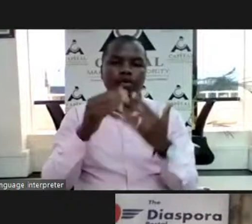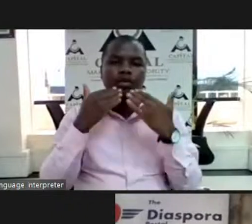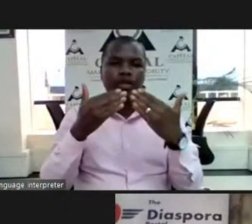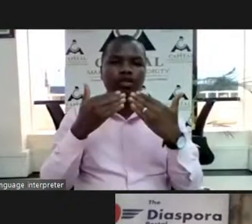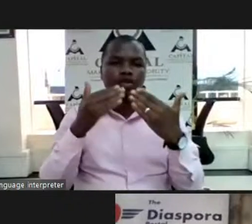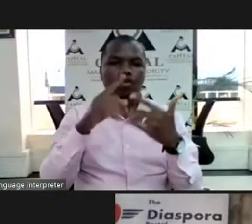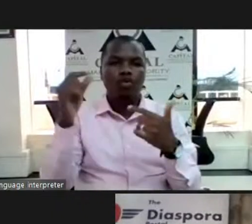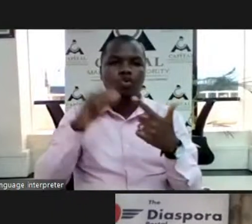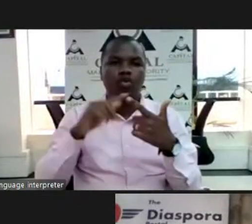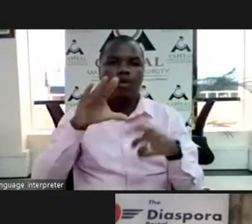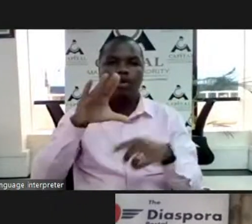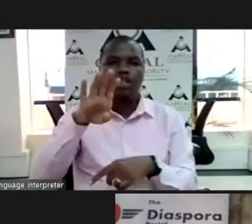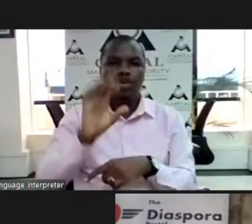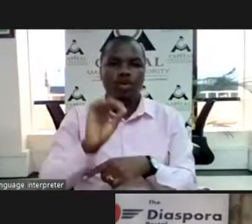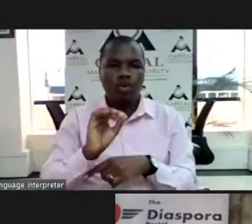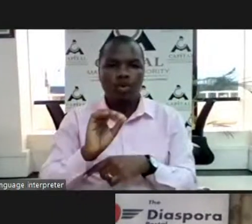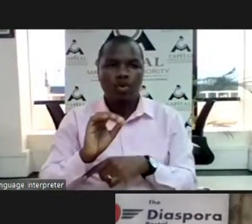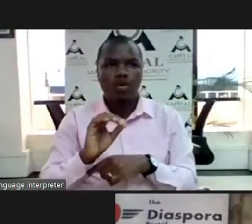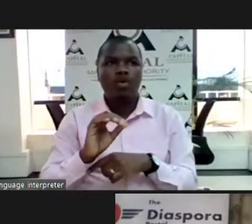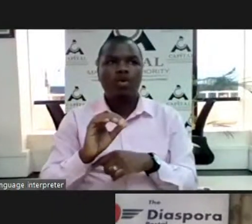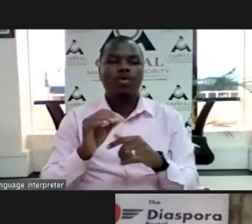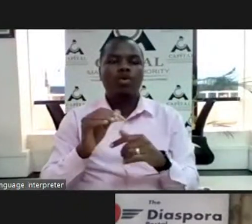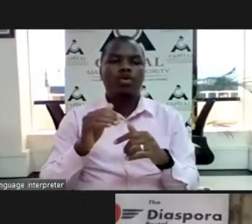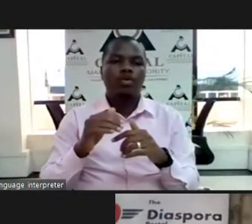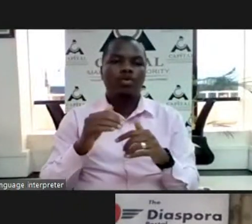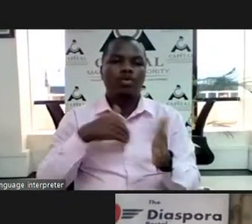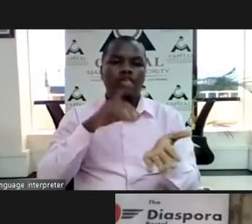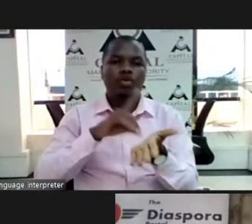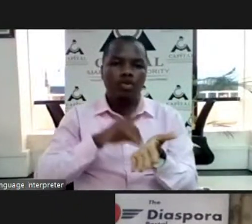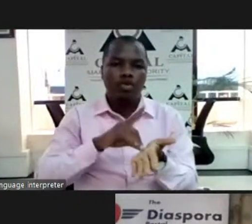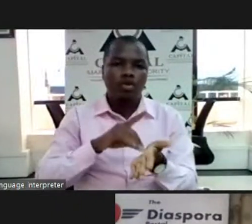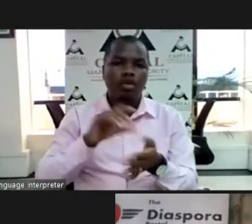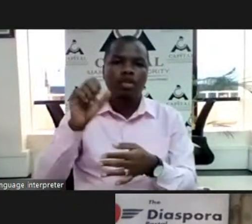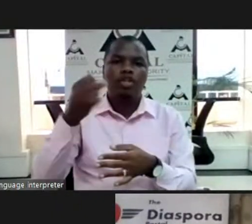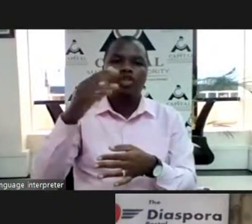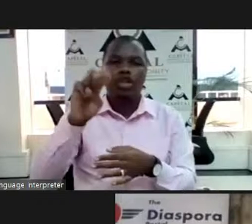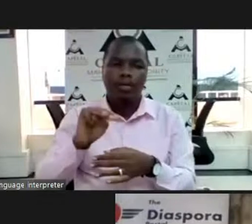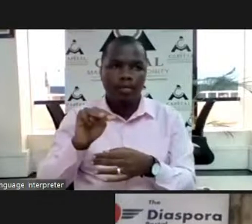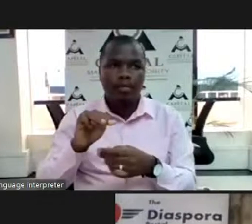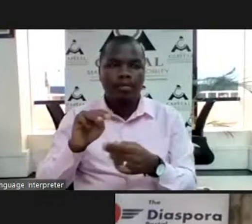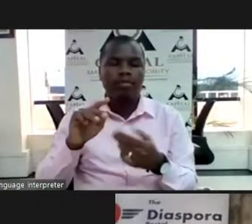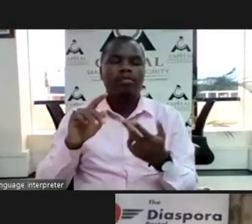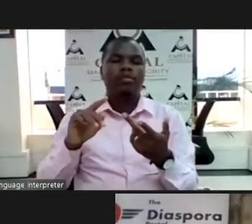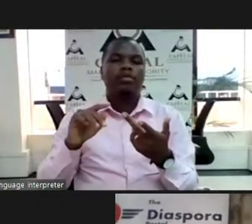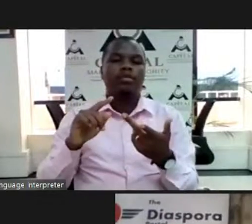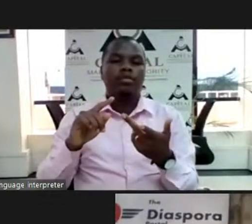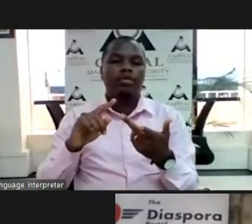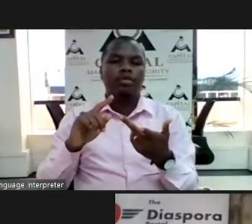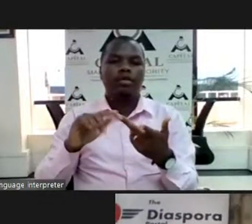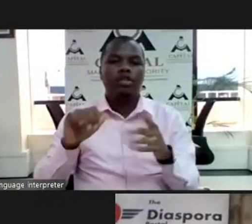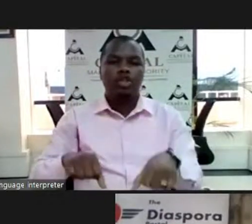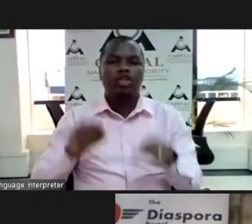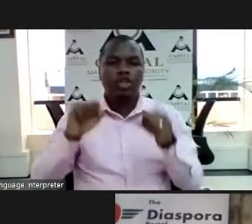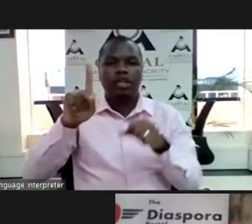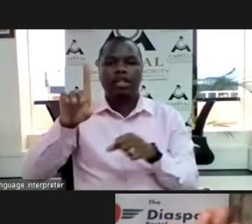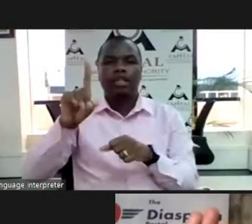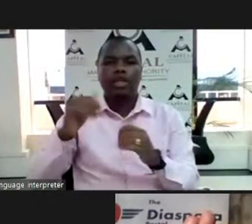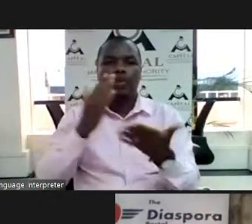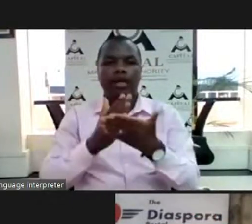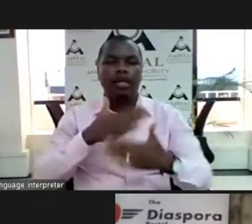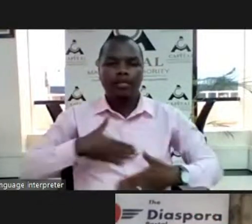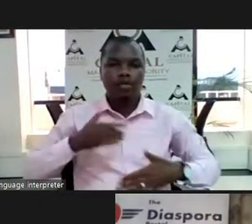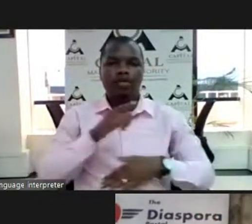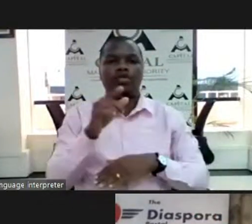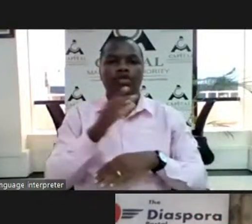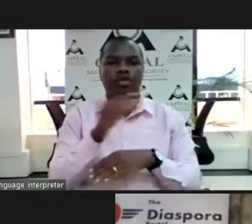go to our Chief Executive, Wycliffe Shamia, Dr. Shem, CEO KDA. We really appreciate you,